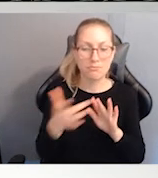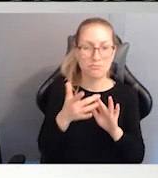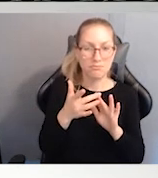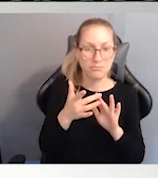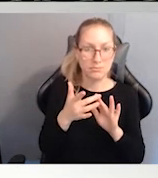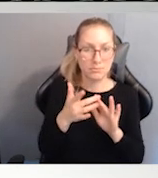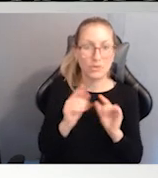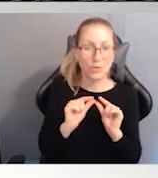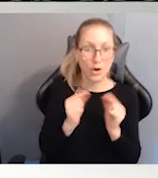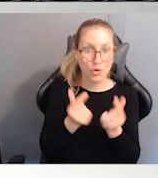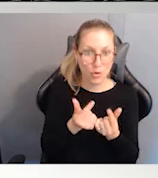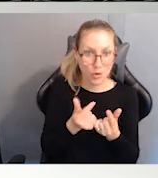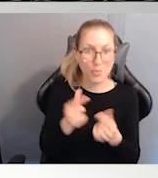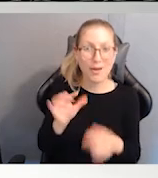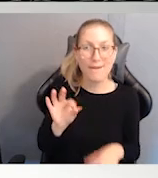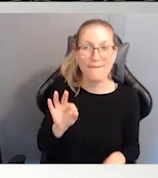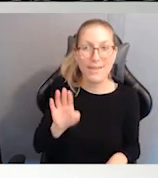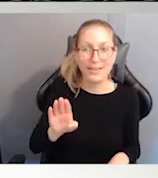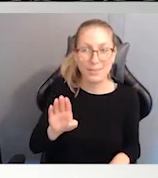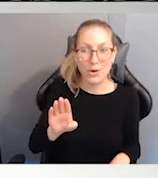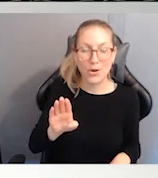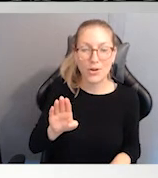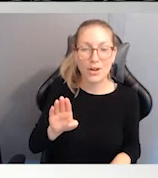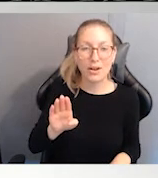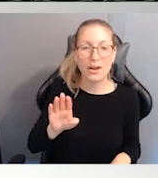group on Facebook.